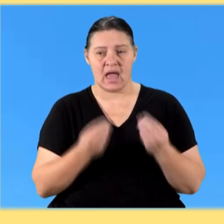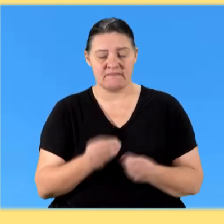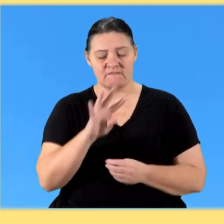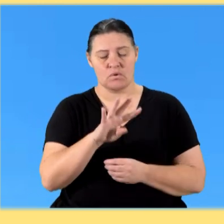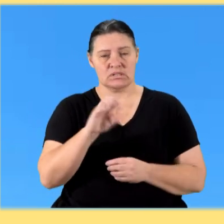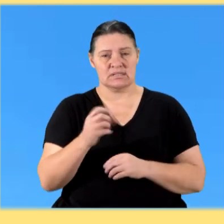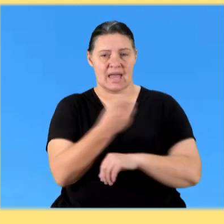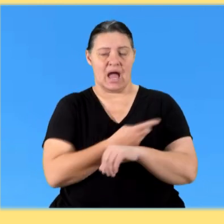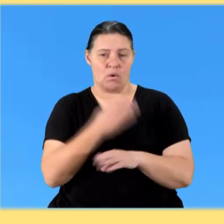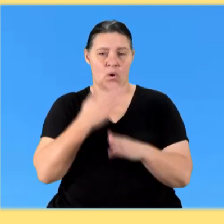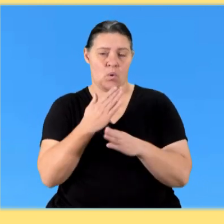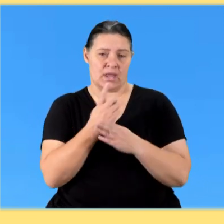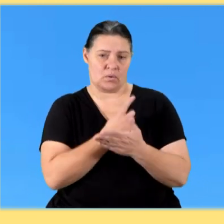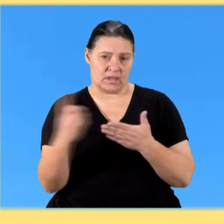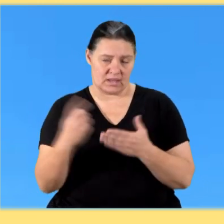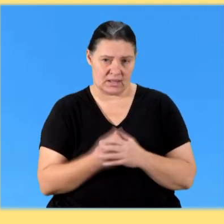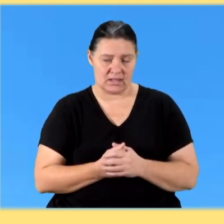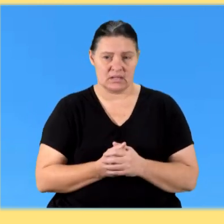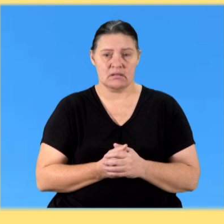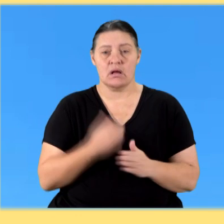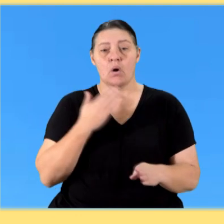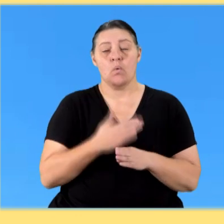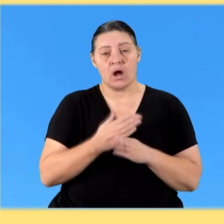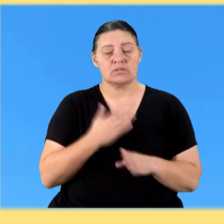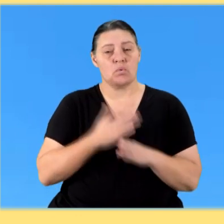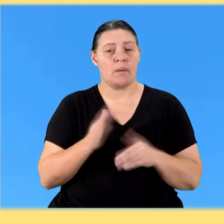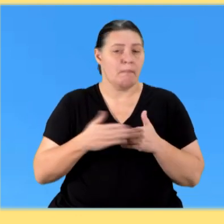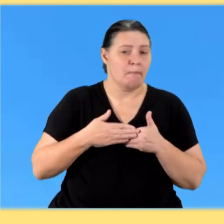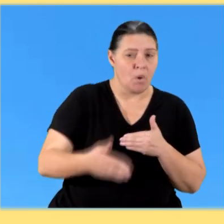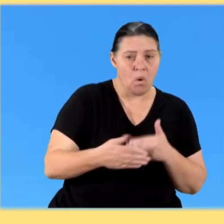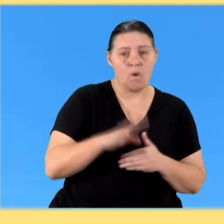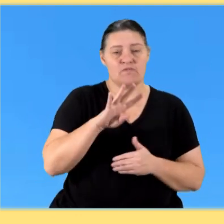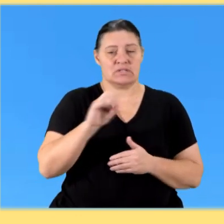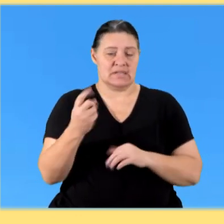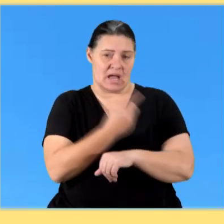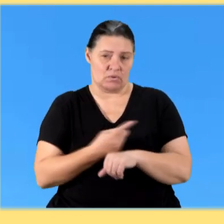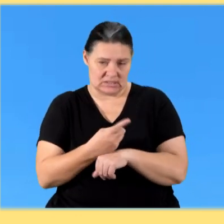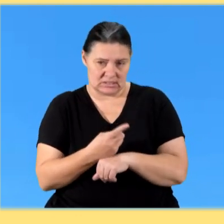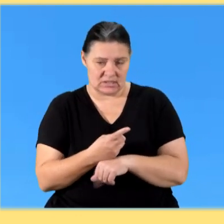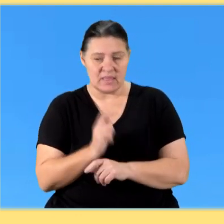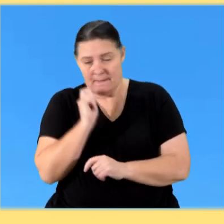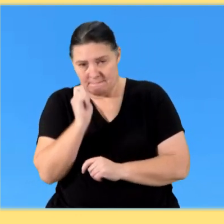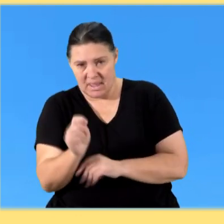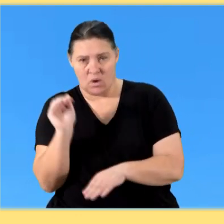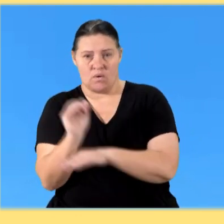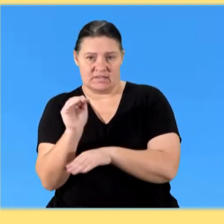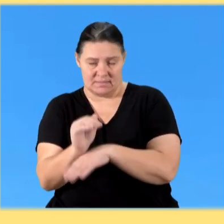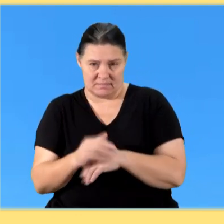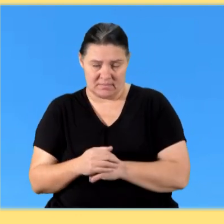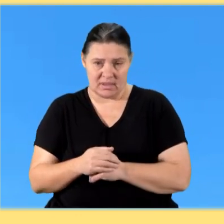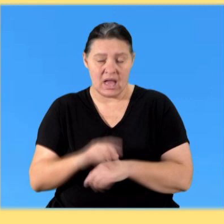a 40-hour working week. Workers who work for more than 40 hours are paid